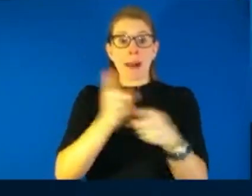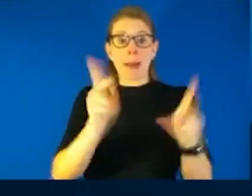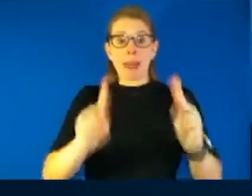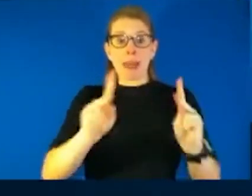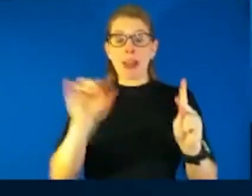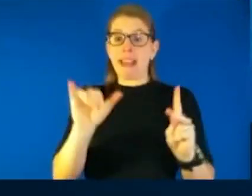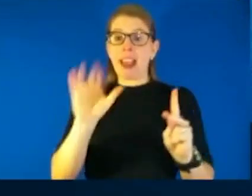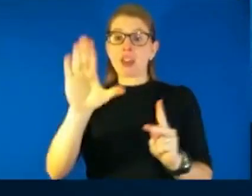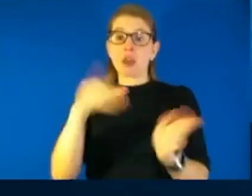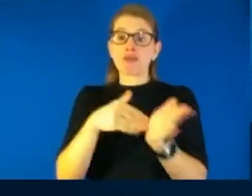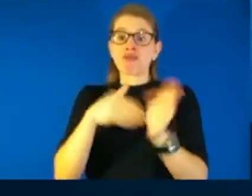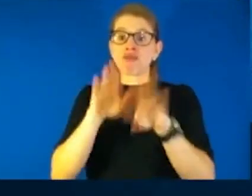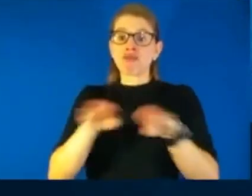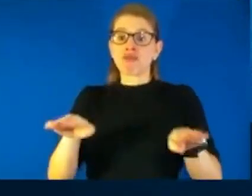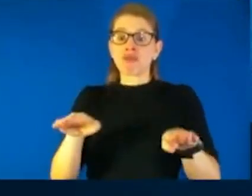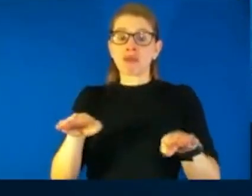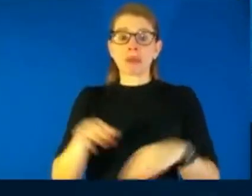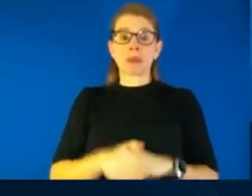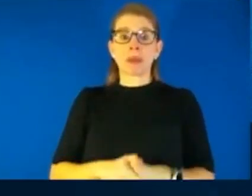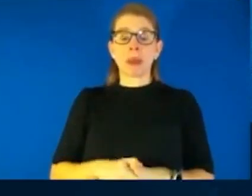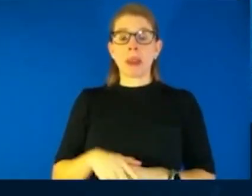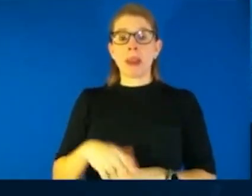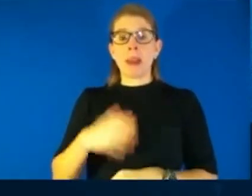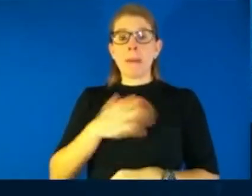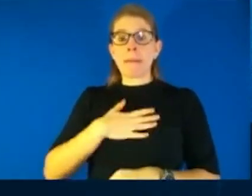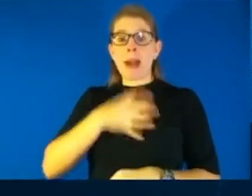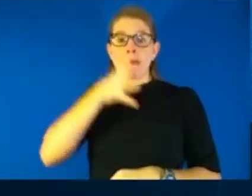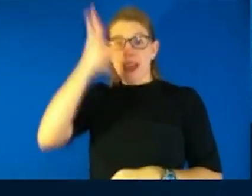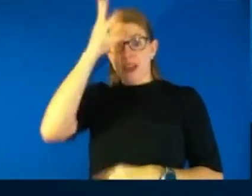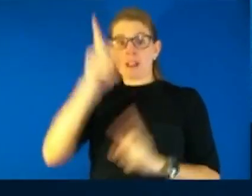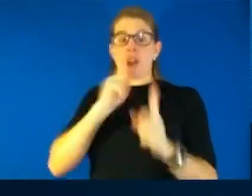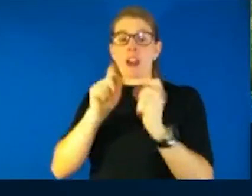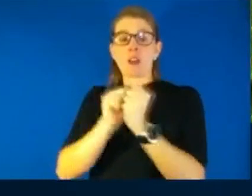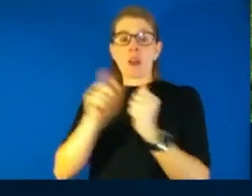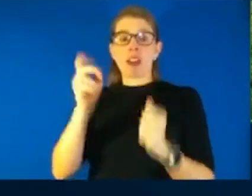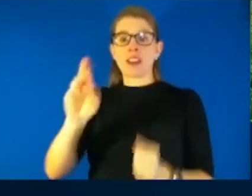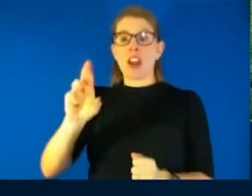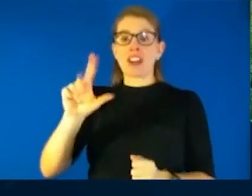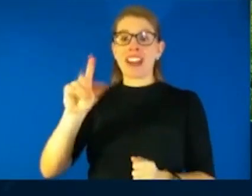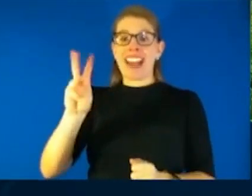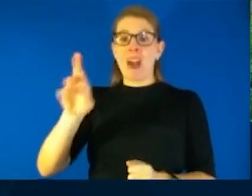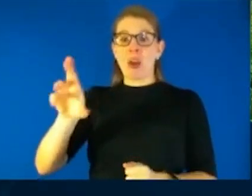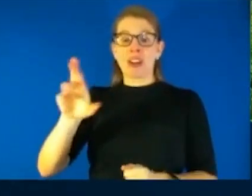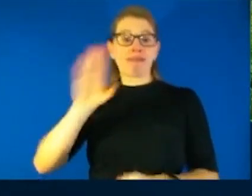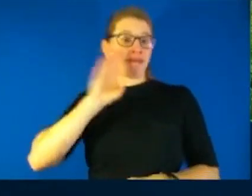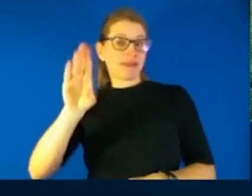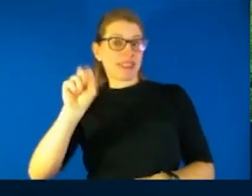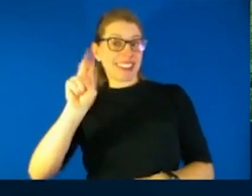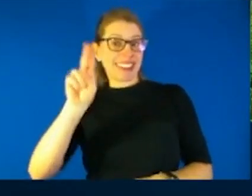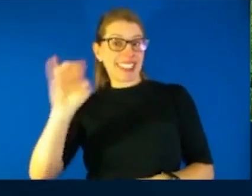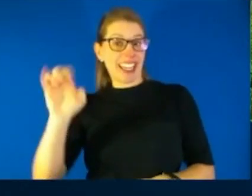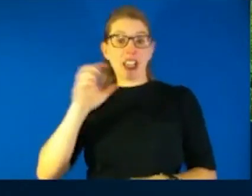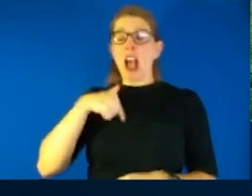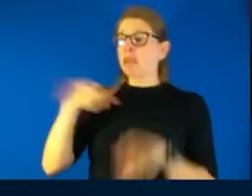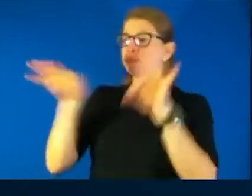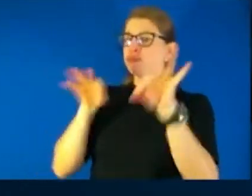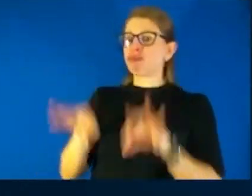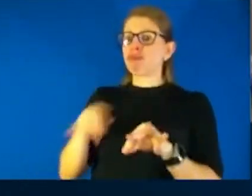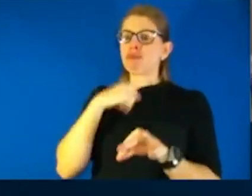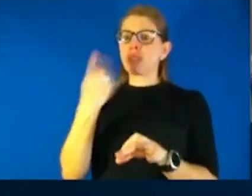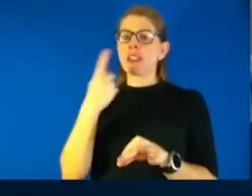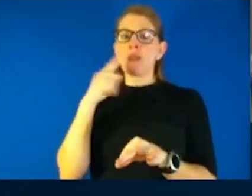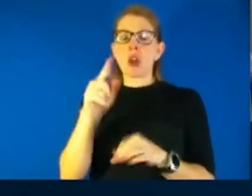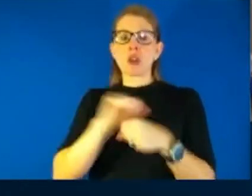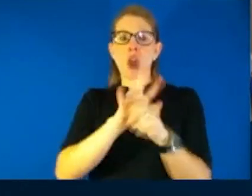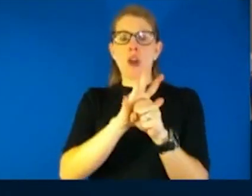pediatrician. My parents talked to mine. Hi, Dr. Lauer. Hi, Sunny. I told your parents that the risks from COVID were much scarier than